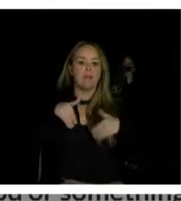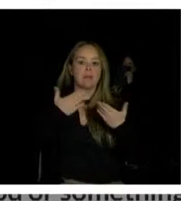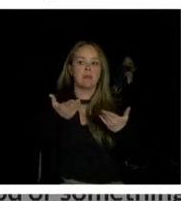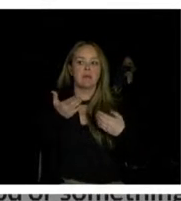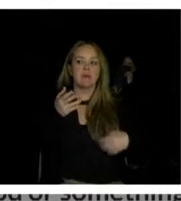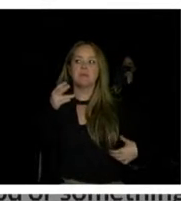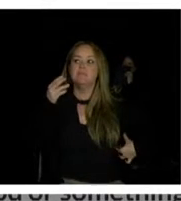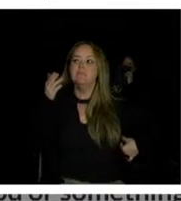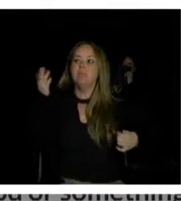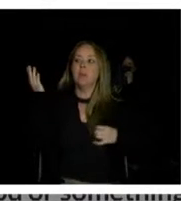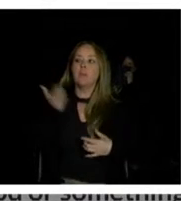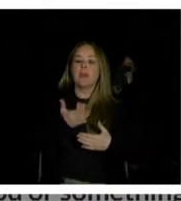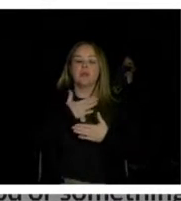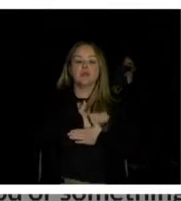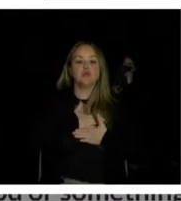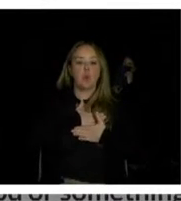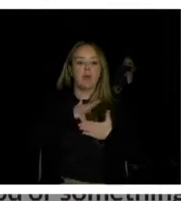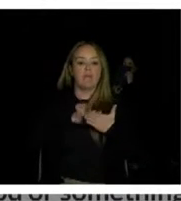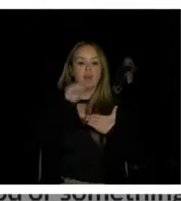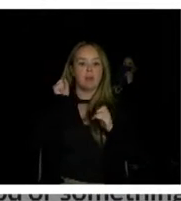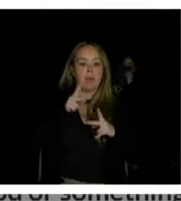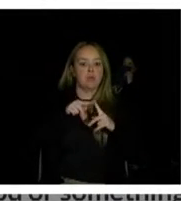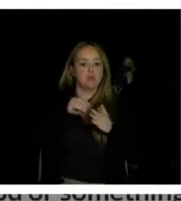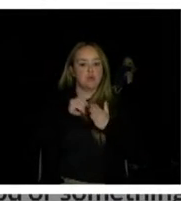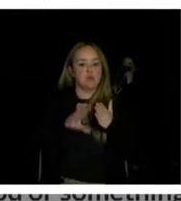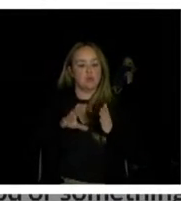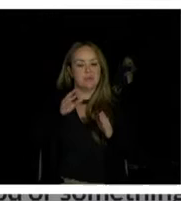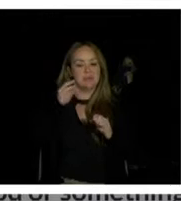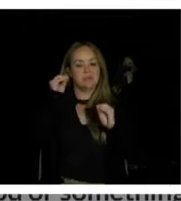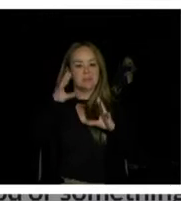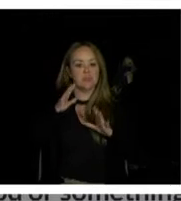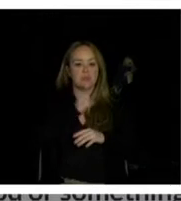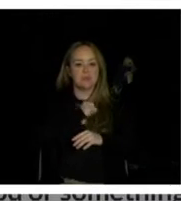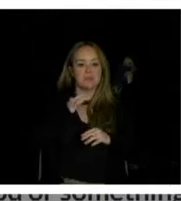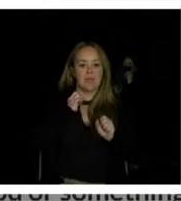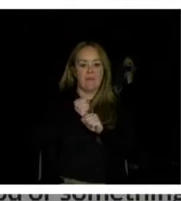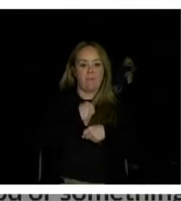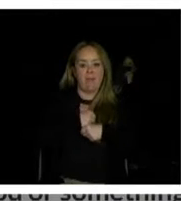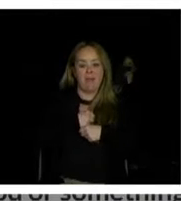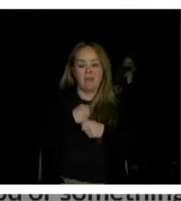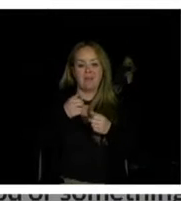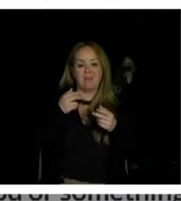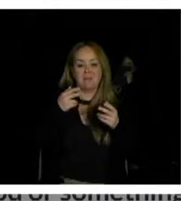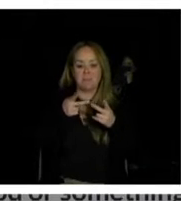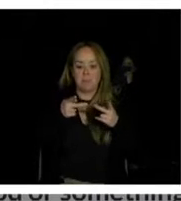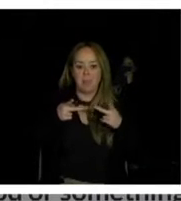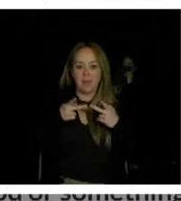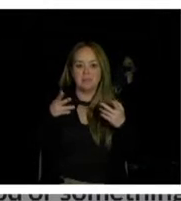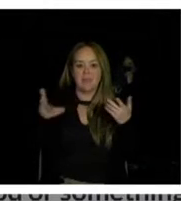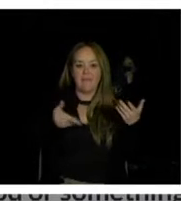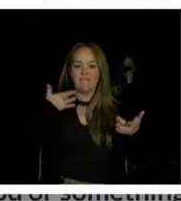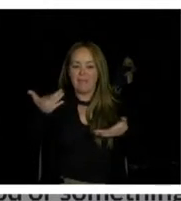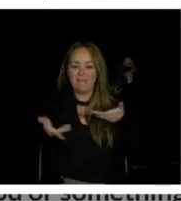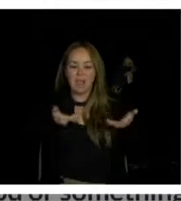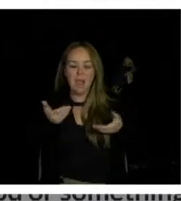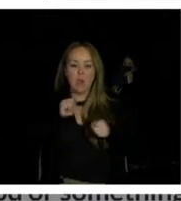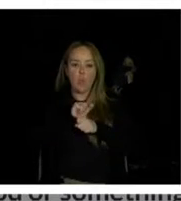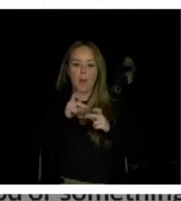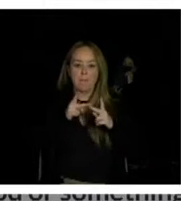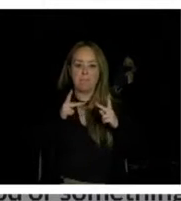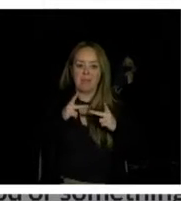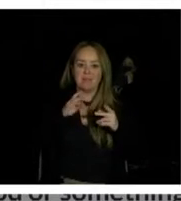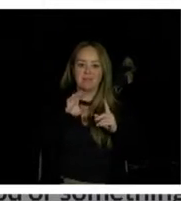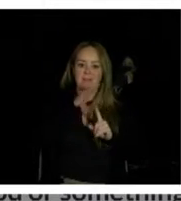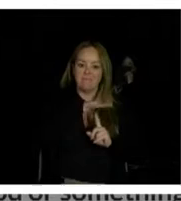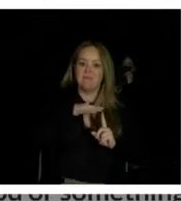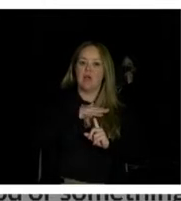Yeah, bring the joy of learning back to students, teachers, and staff by making facilities inviting, improving workplace environment,